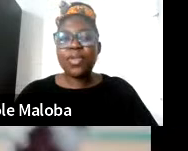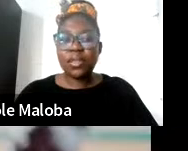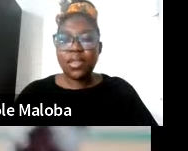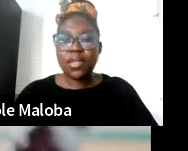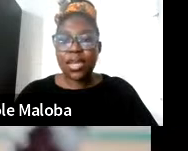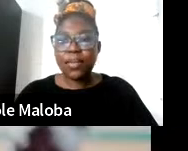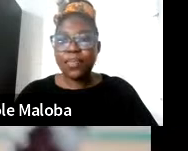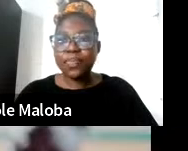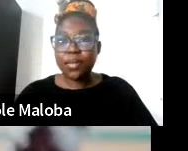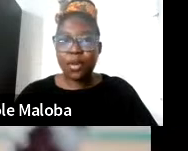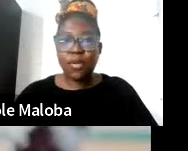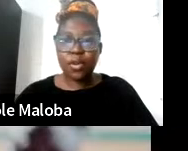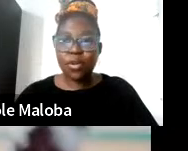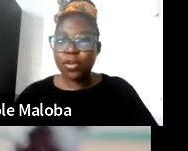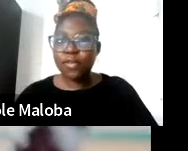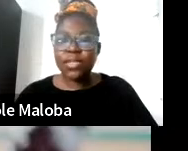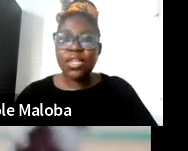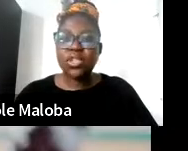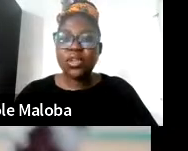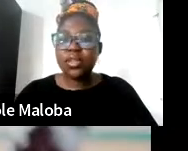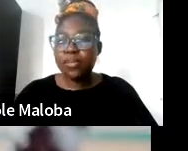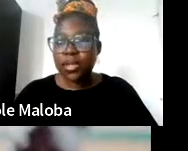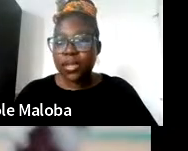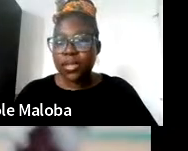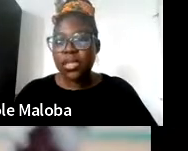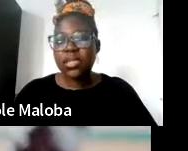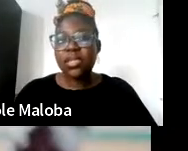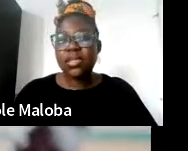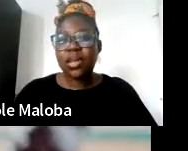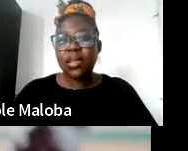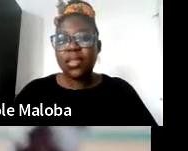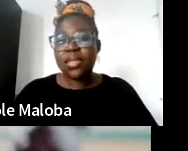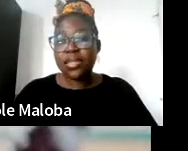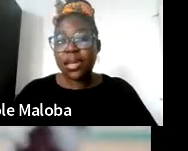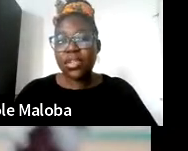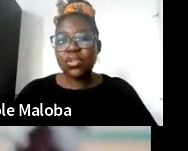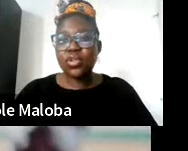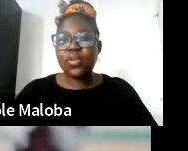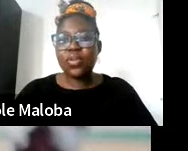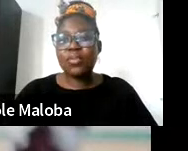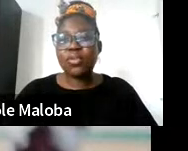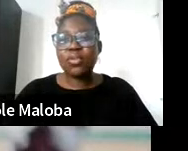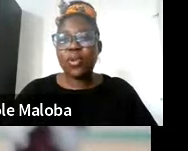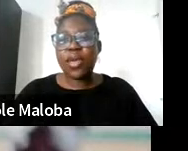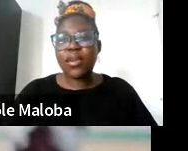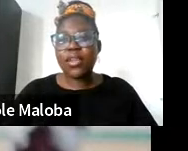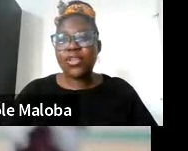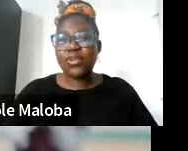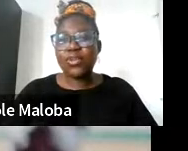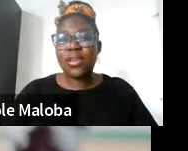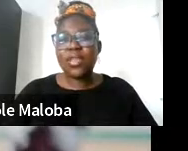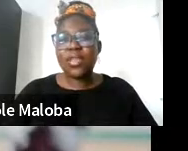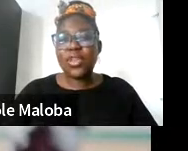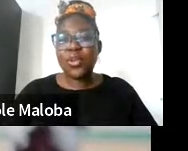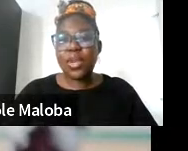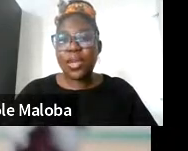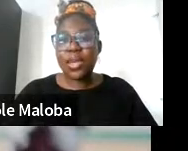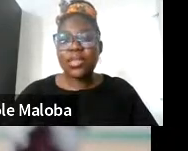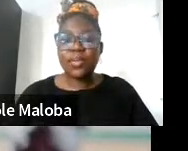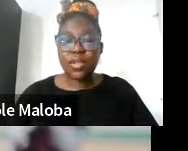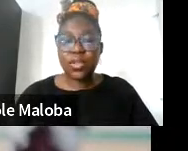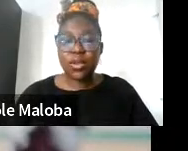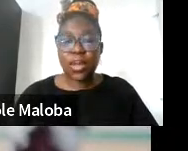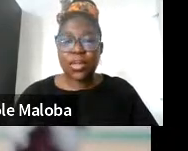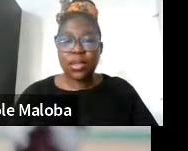free within the time of the whole conversation, the presentations, the discussions, to be able to go ahead and use the